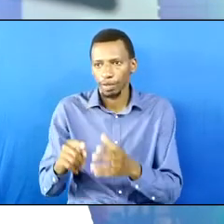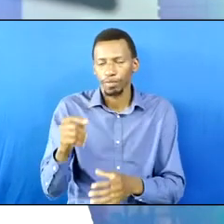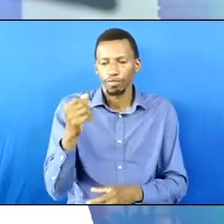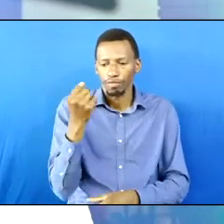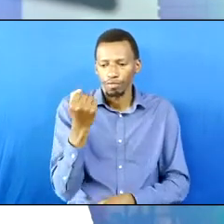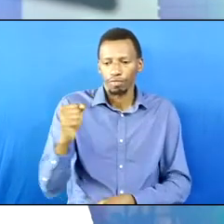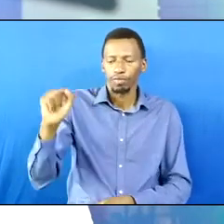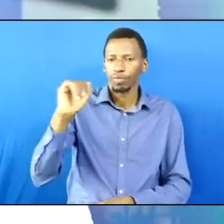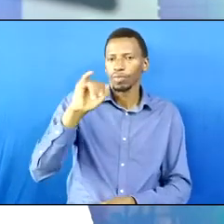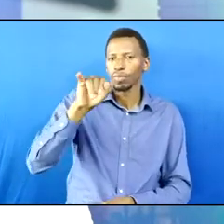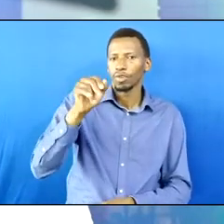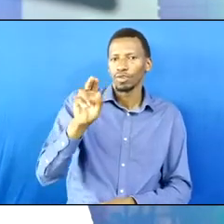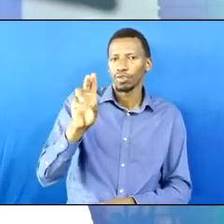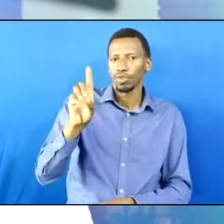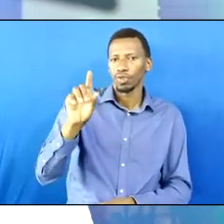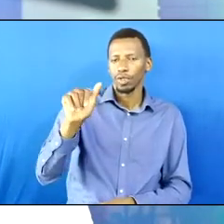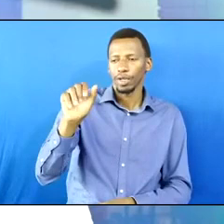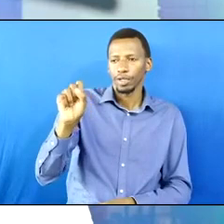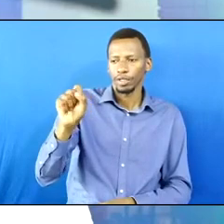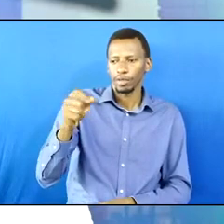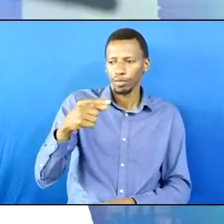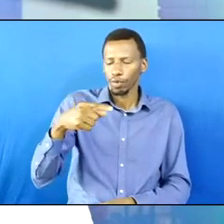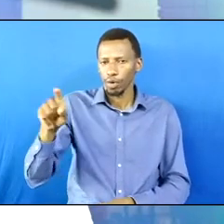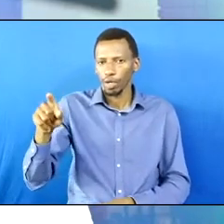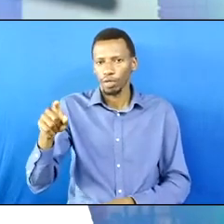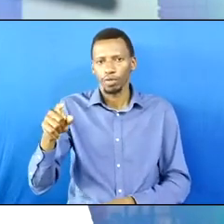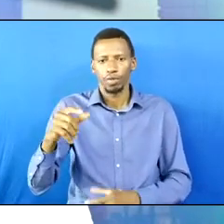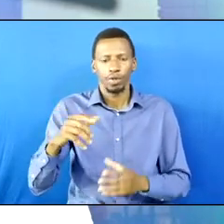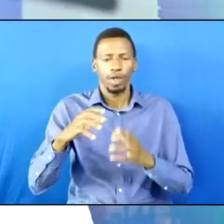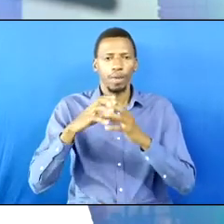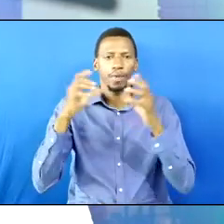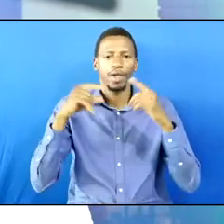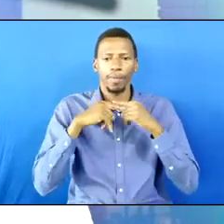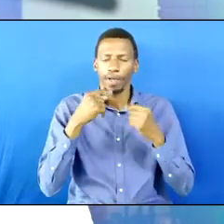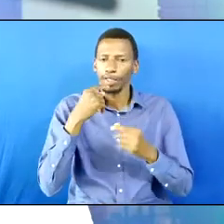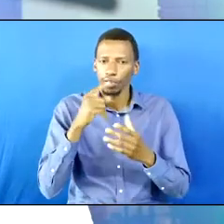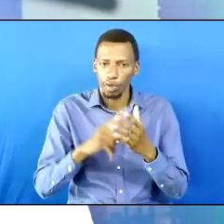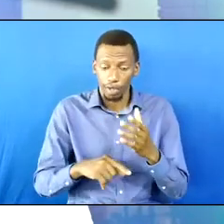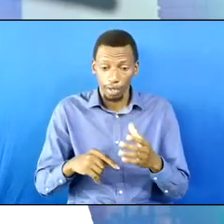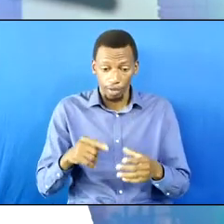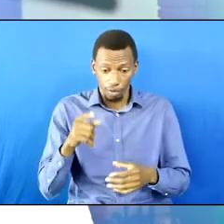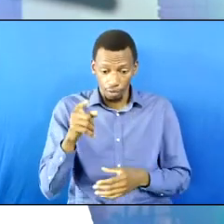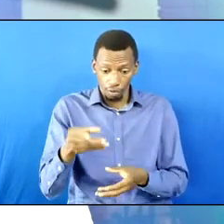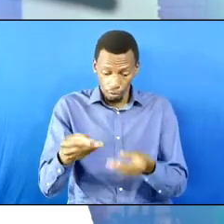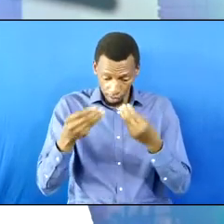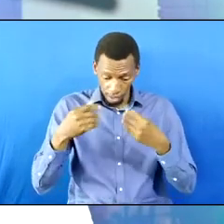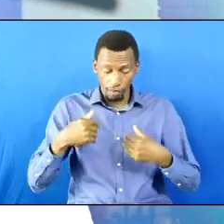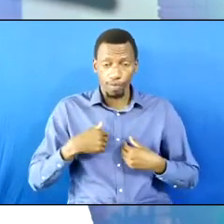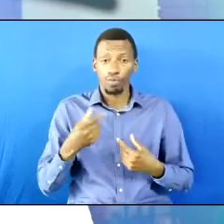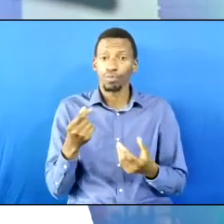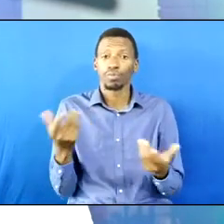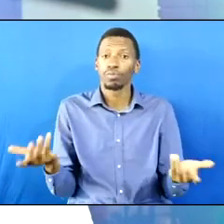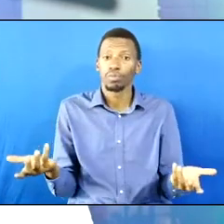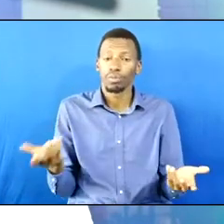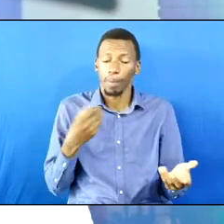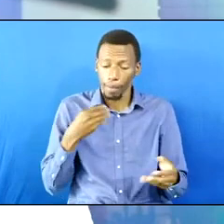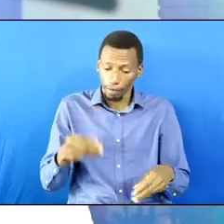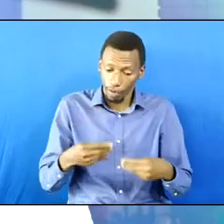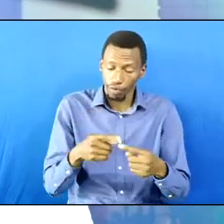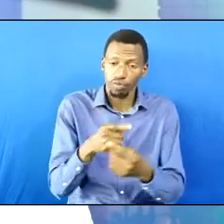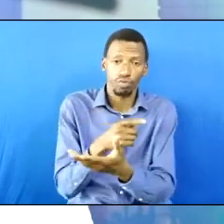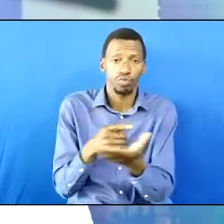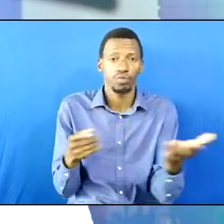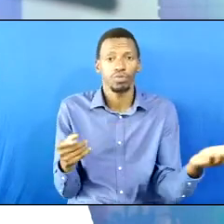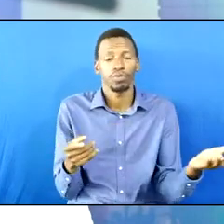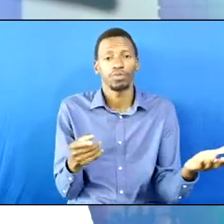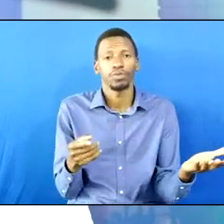chief priests and said unto them, What will you give me, and I will deliver him unto you? And